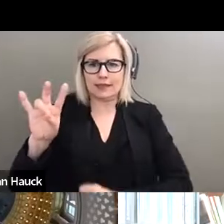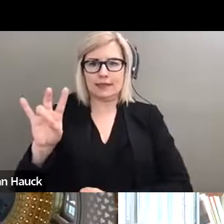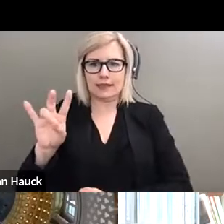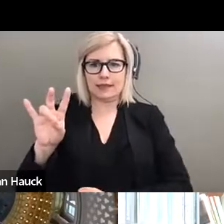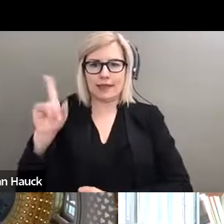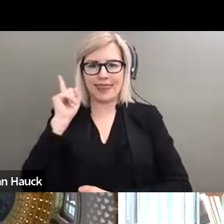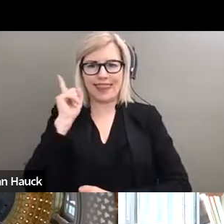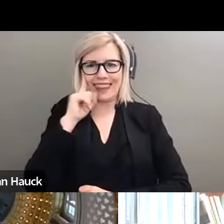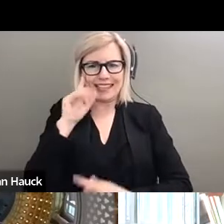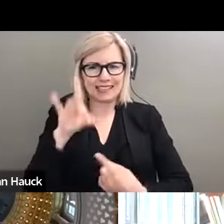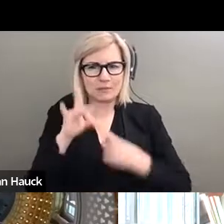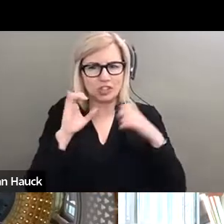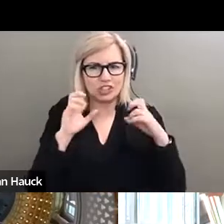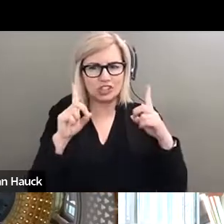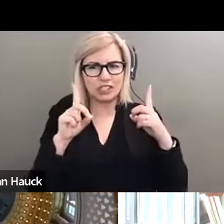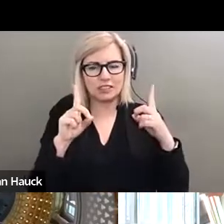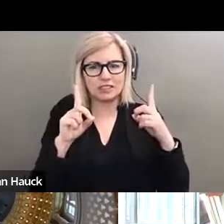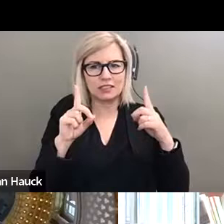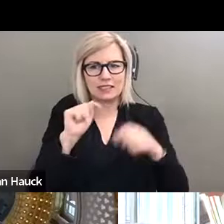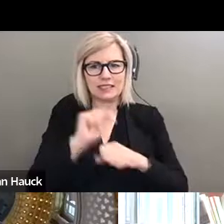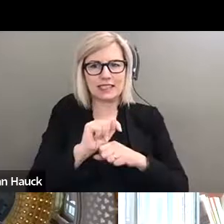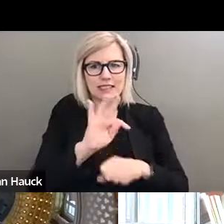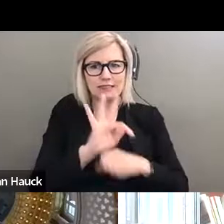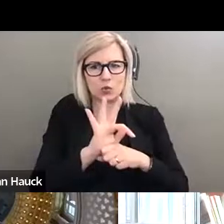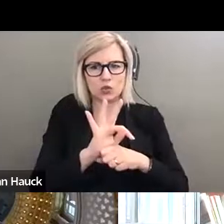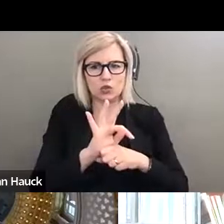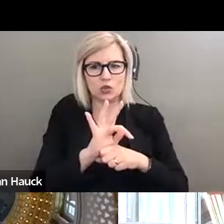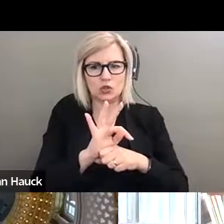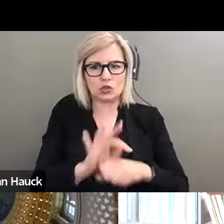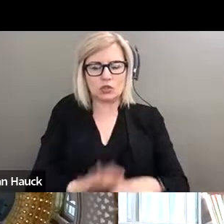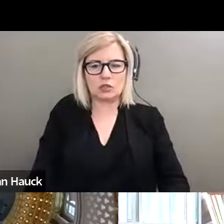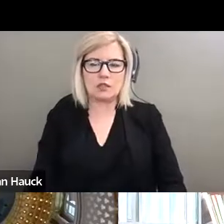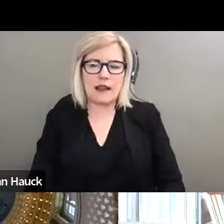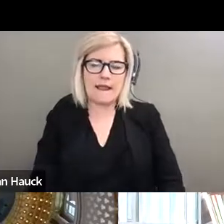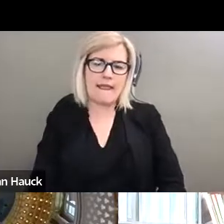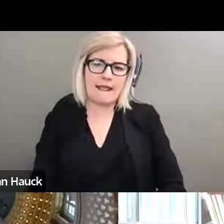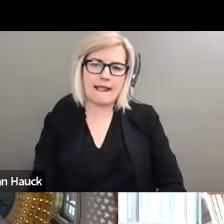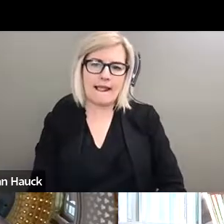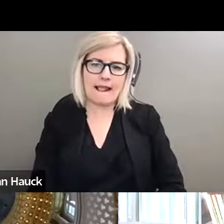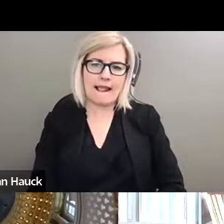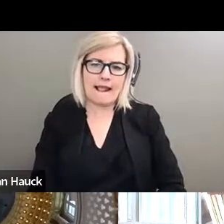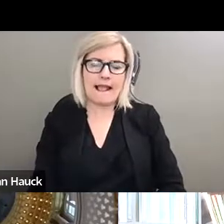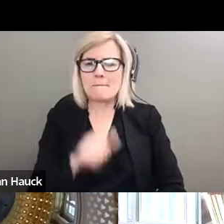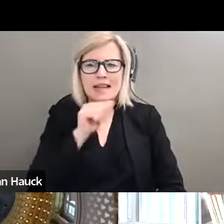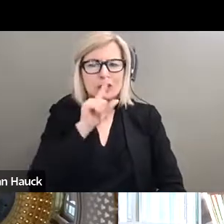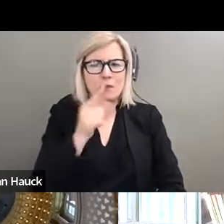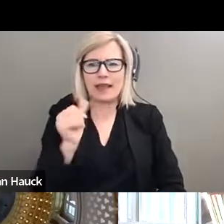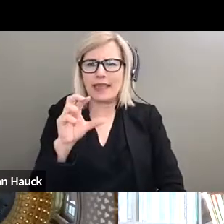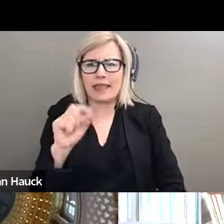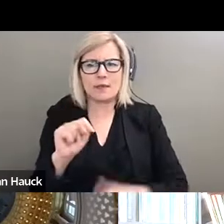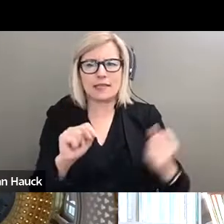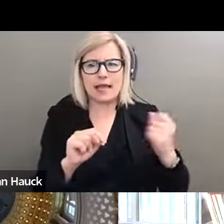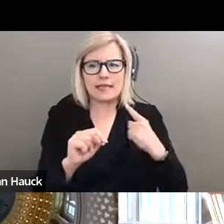is a special education task force. Yeah, that's what we brought up. I'm not sure what Garrett was saying, but I